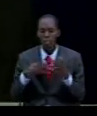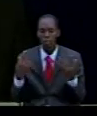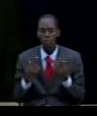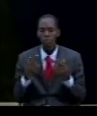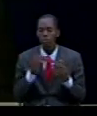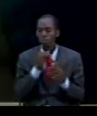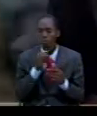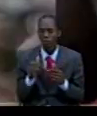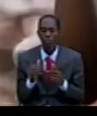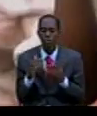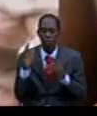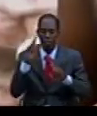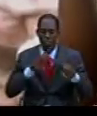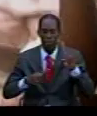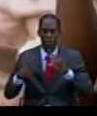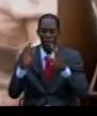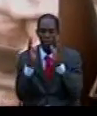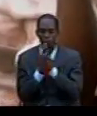prayer.